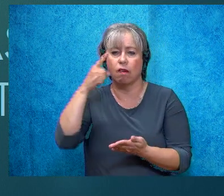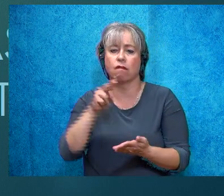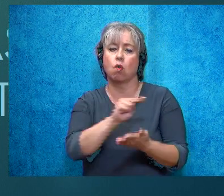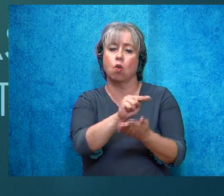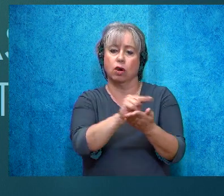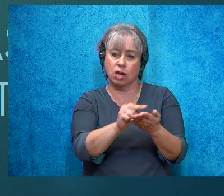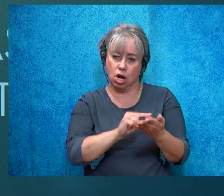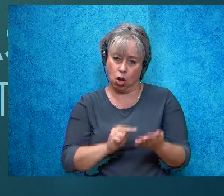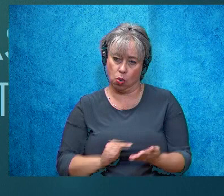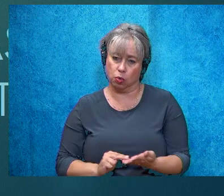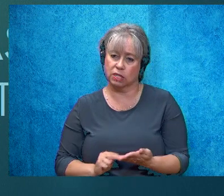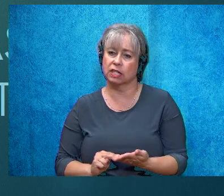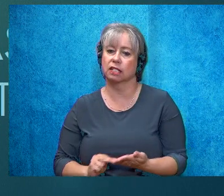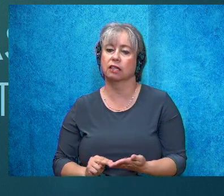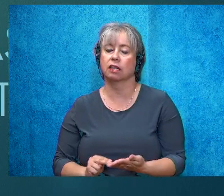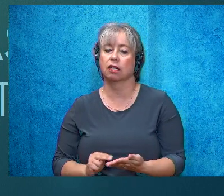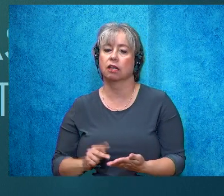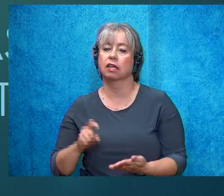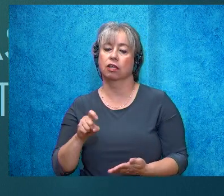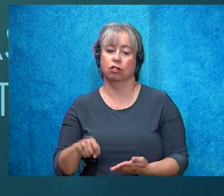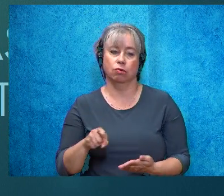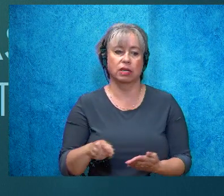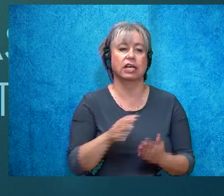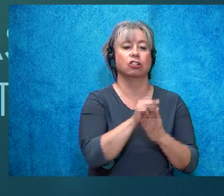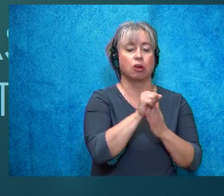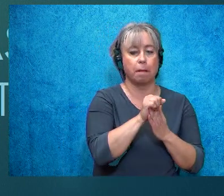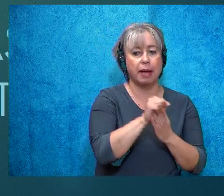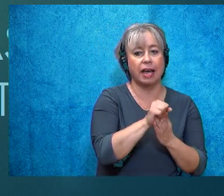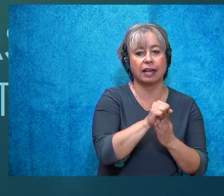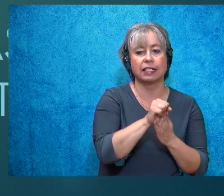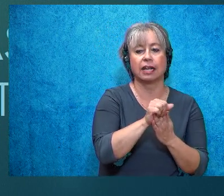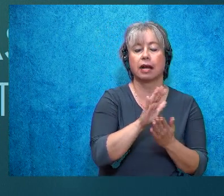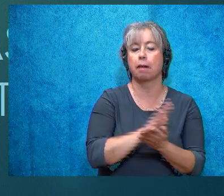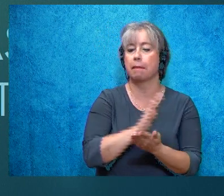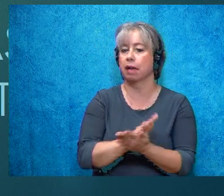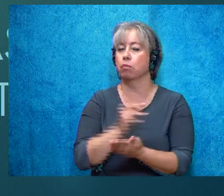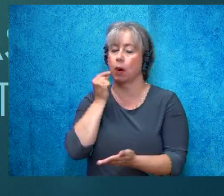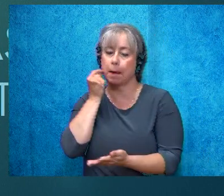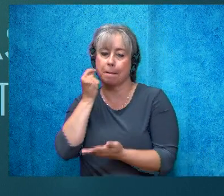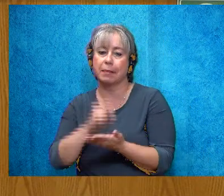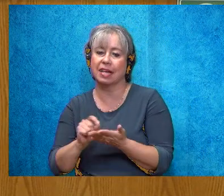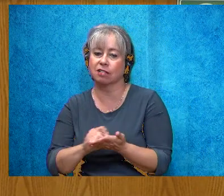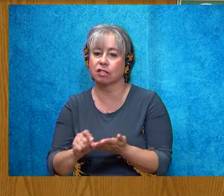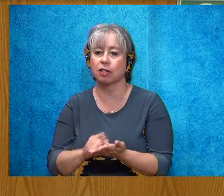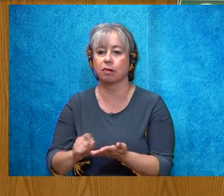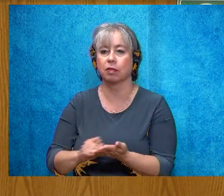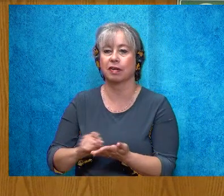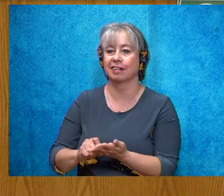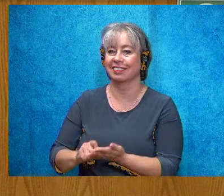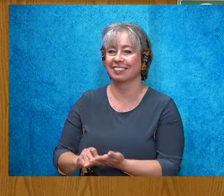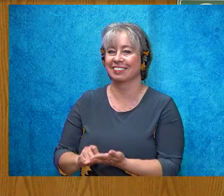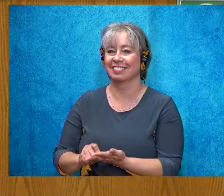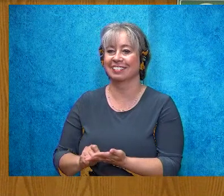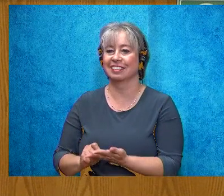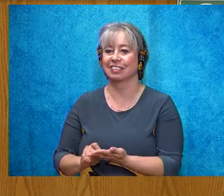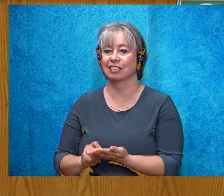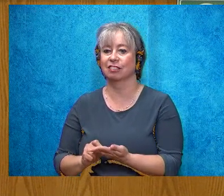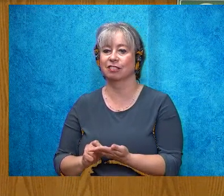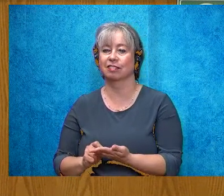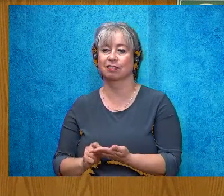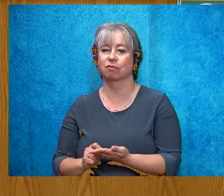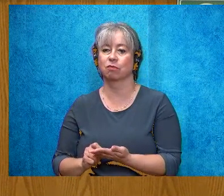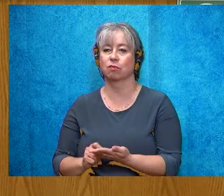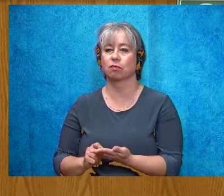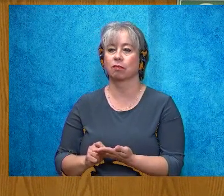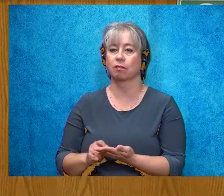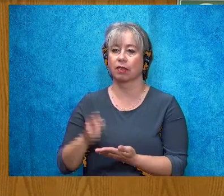you might want to grab a piece of paper and a pencil. And I just visualized everybody looking to their imaginary social distancing